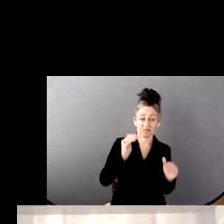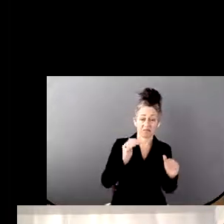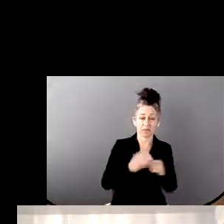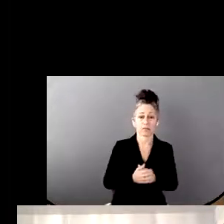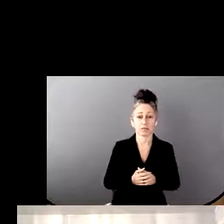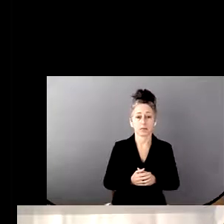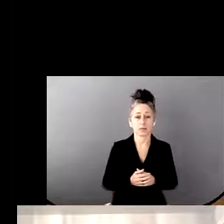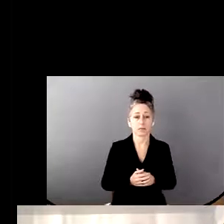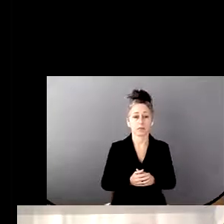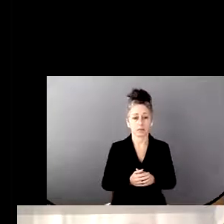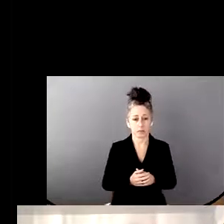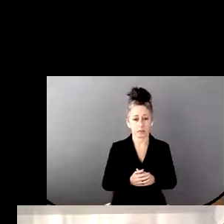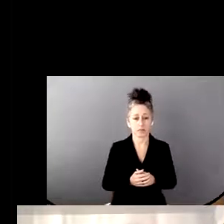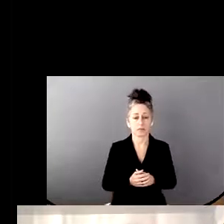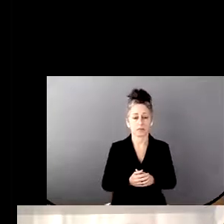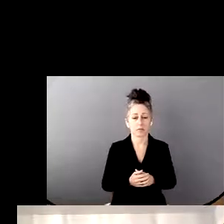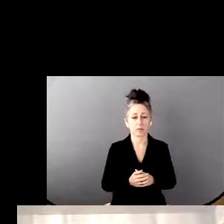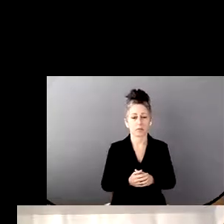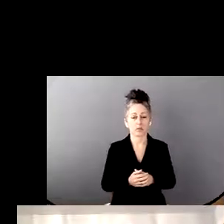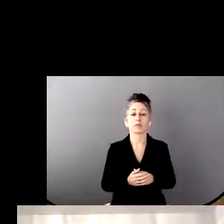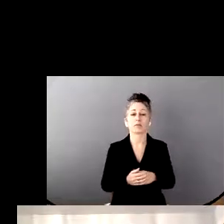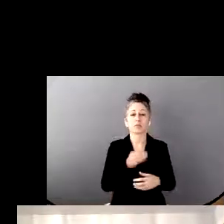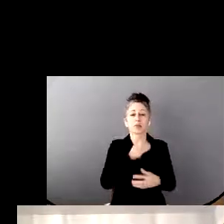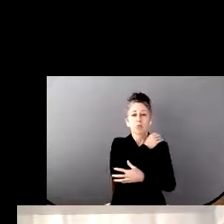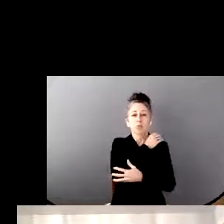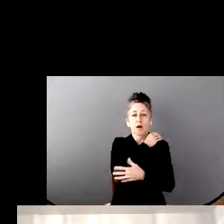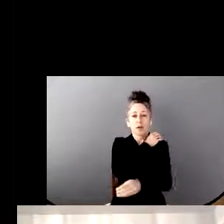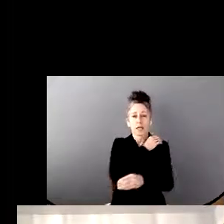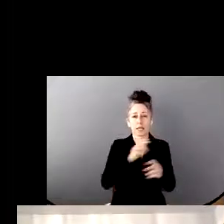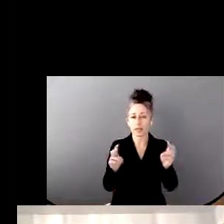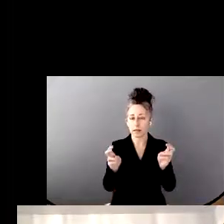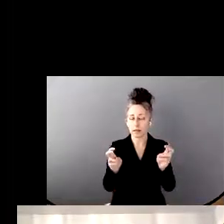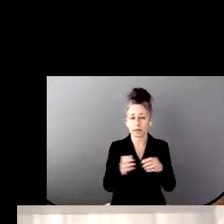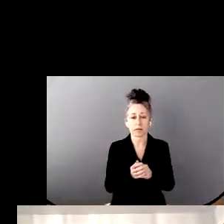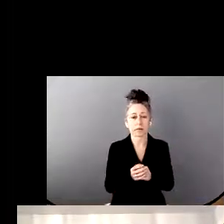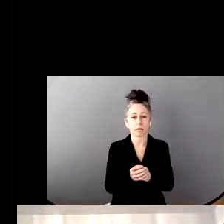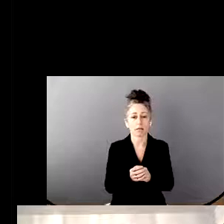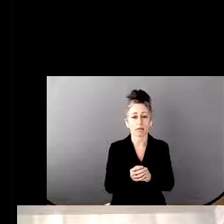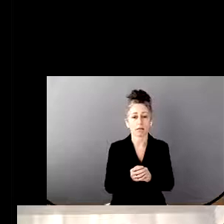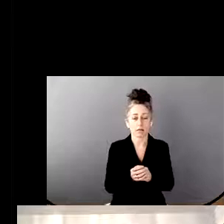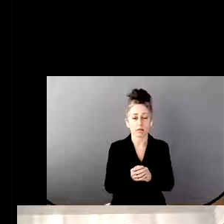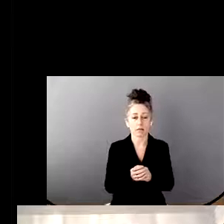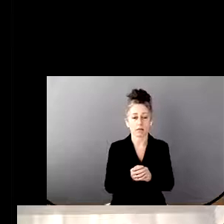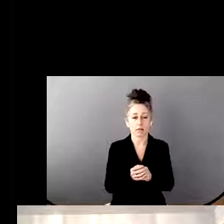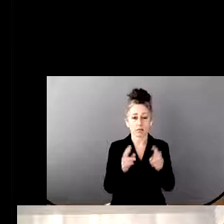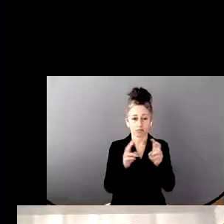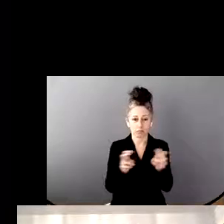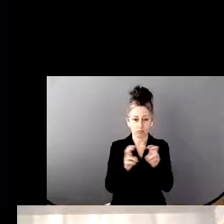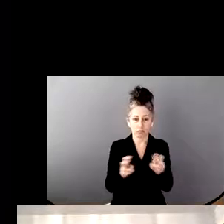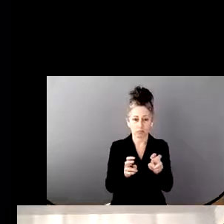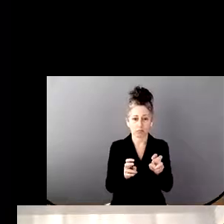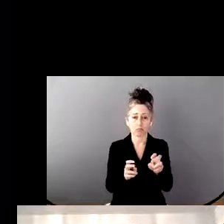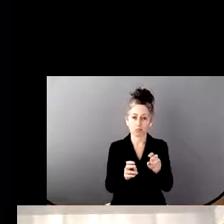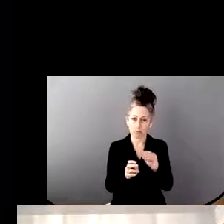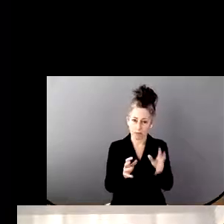next slide, you'll see that we examined poverty as well. And we found that African Americans with disabilities, same